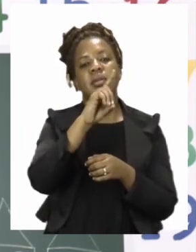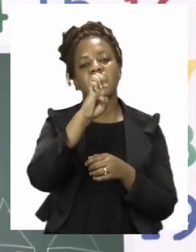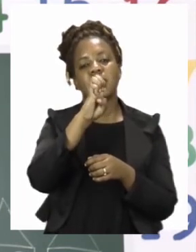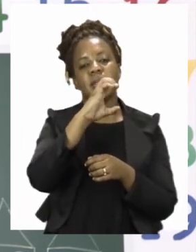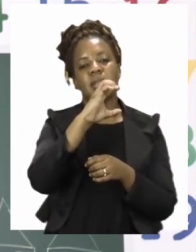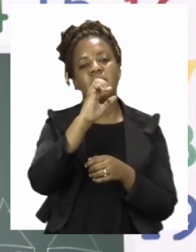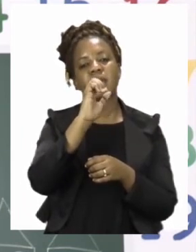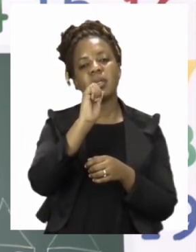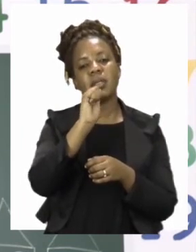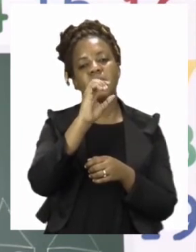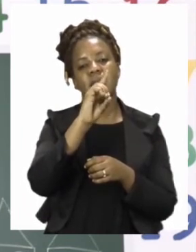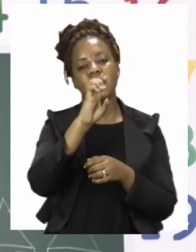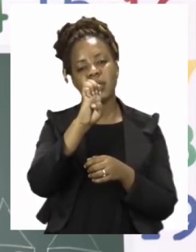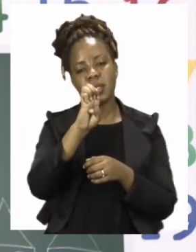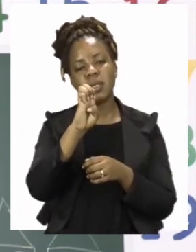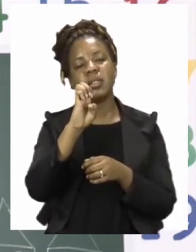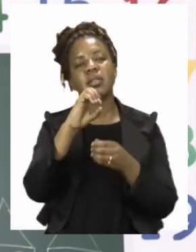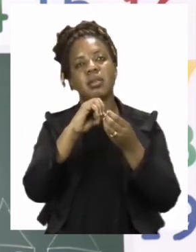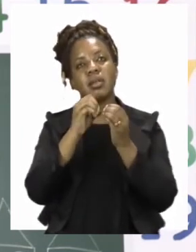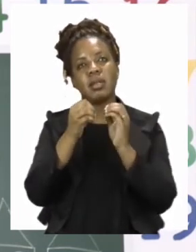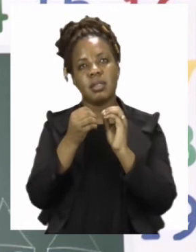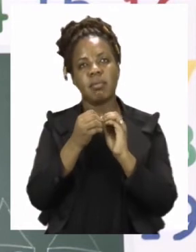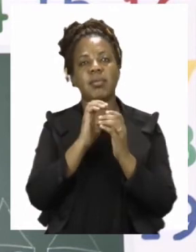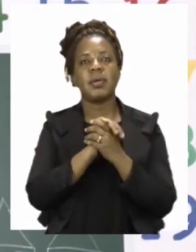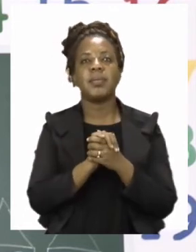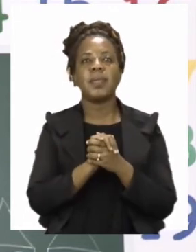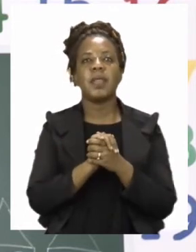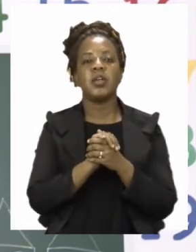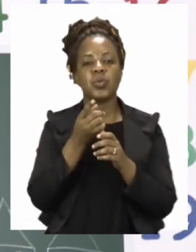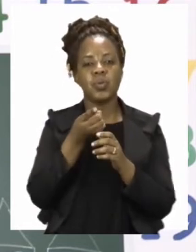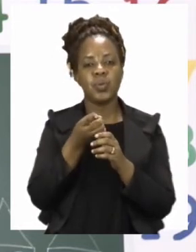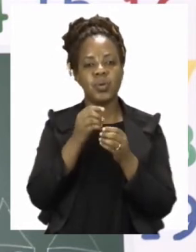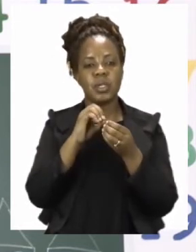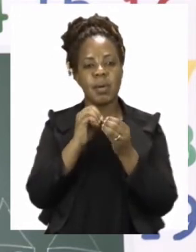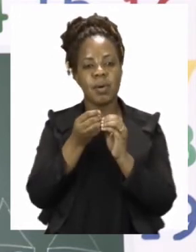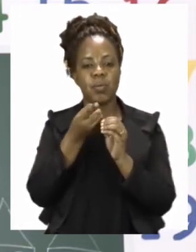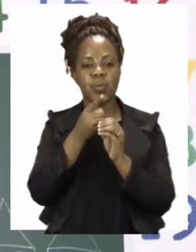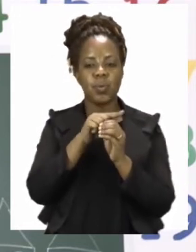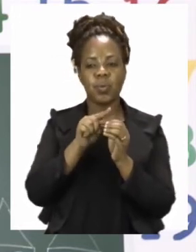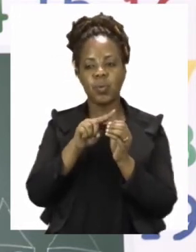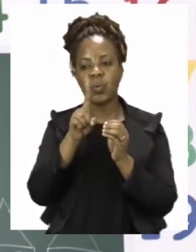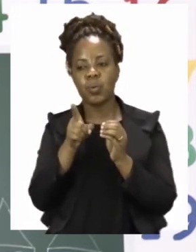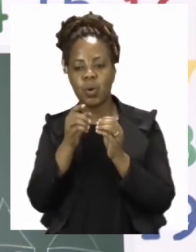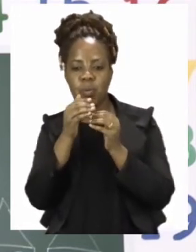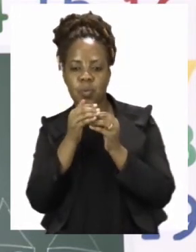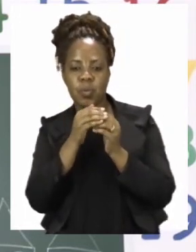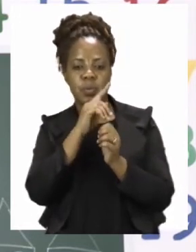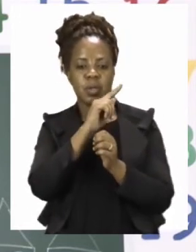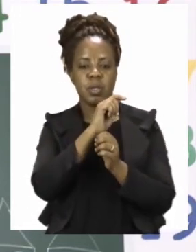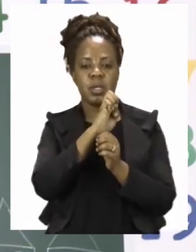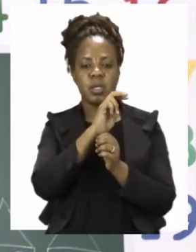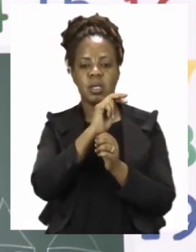the unit is either 4, 3, 2, or 1, we are going to